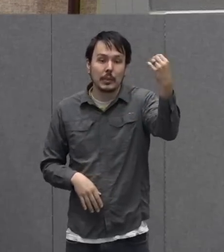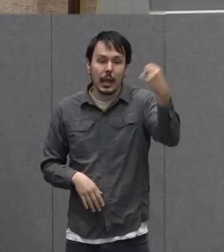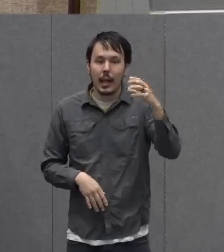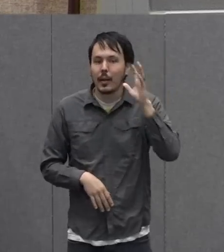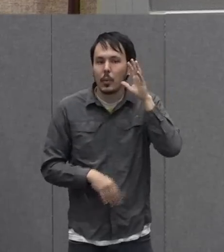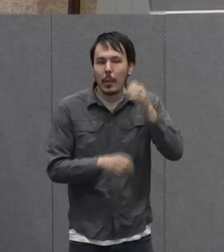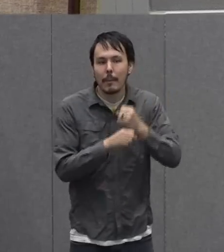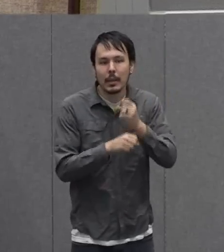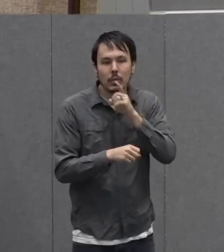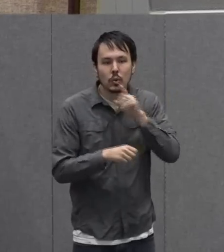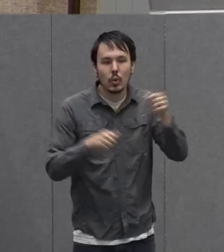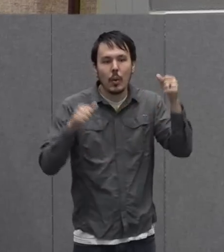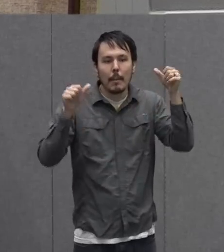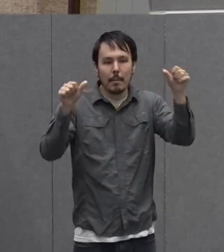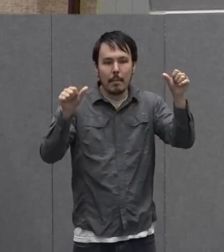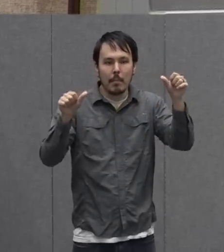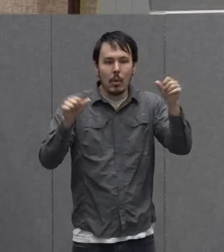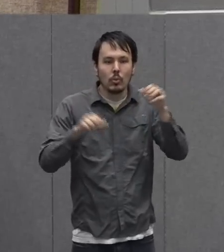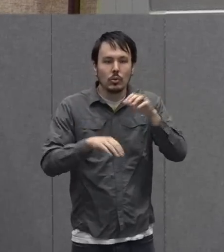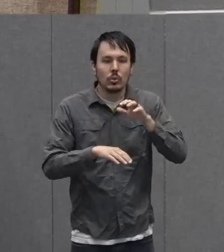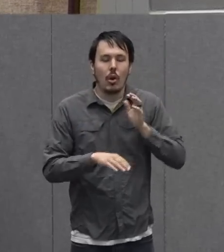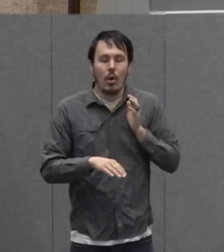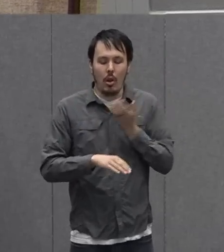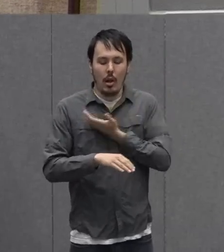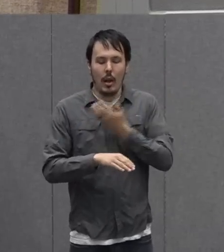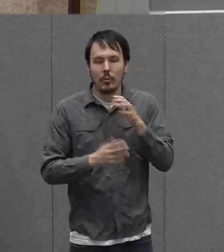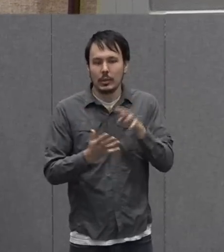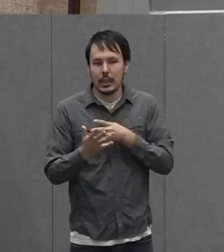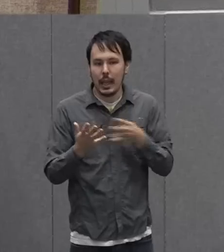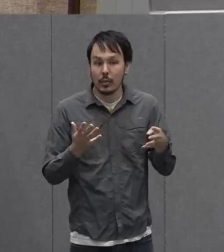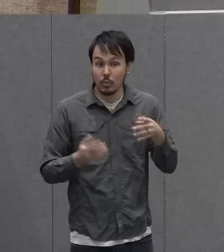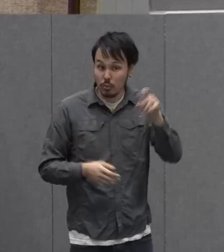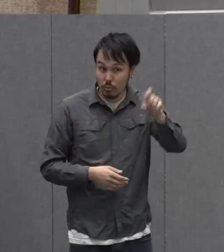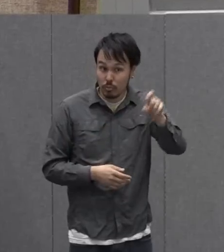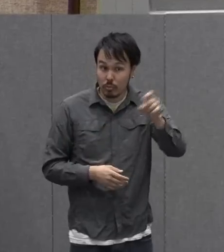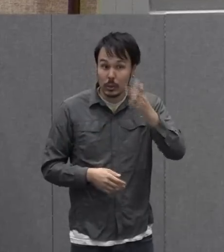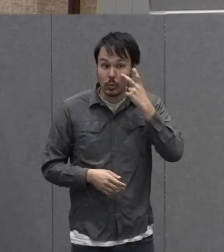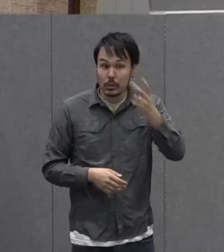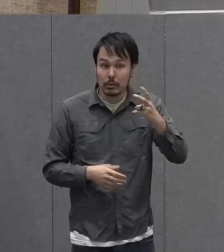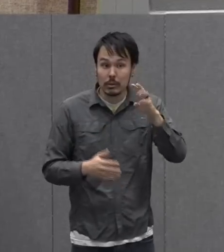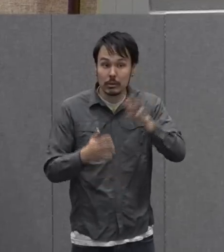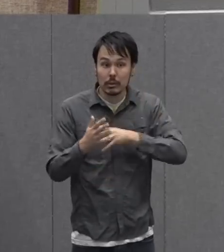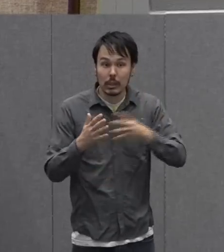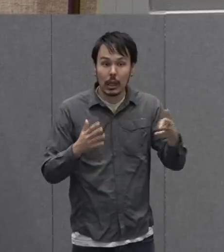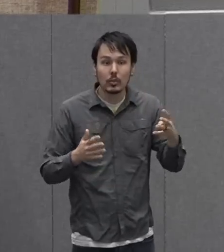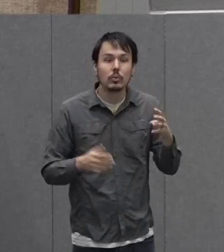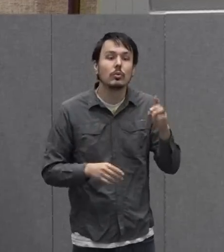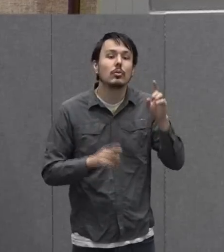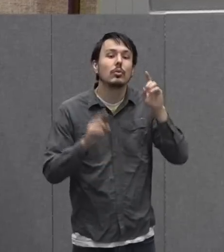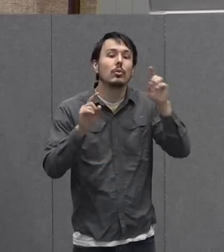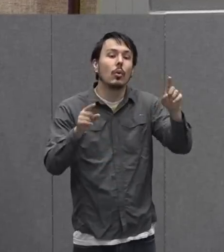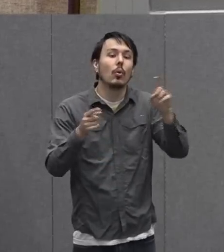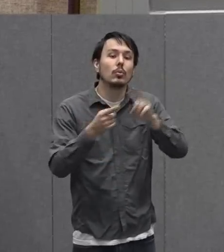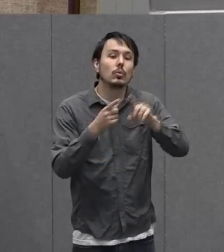we put that on our written schedule. And if you need to see that schedule, if you go to